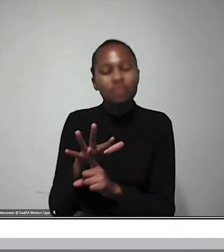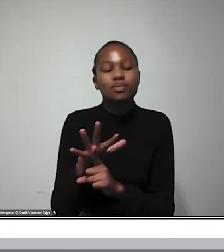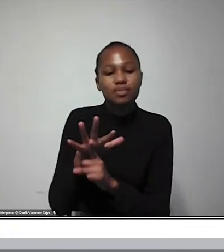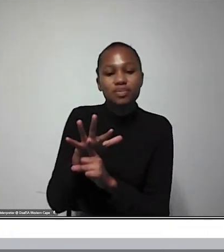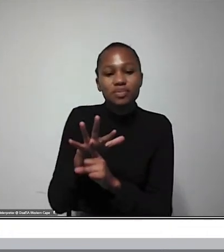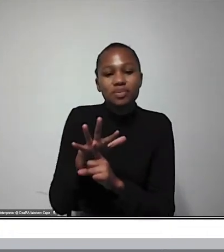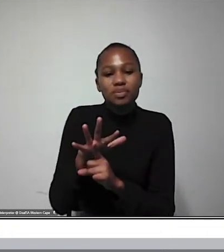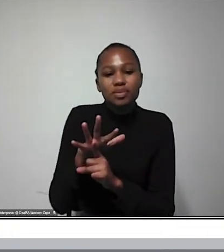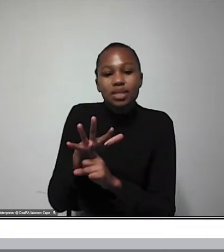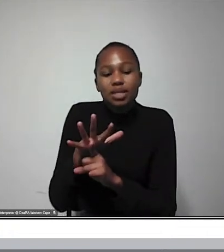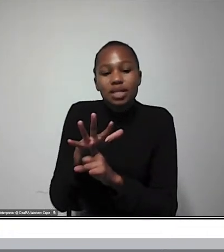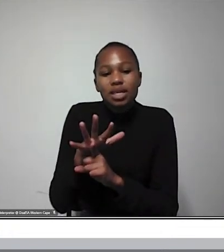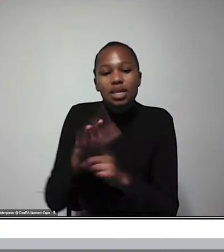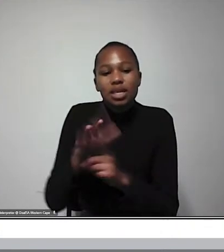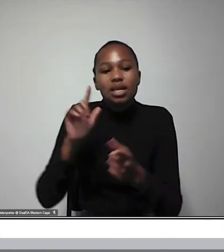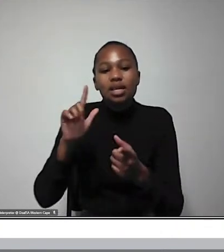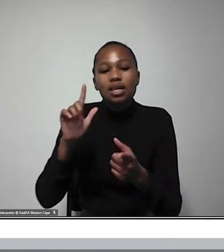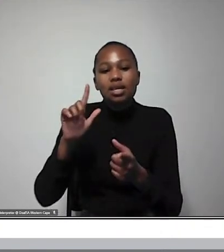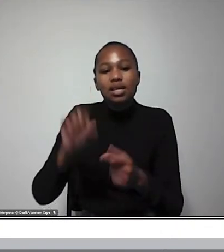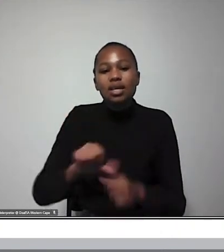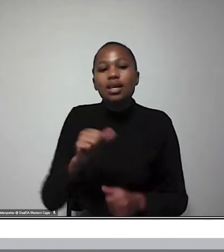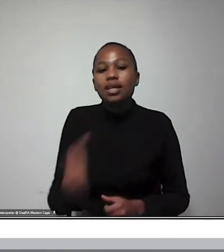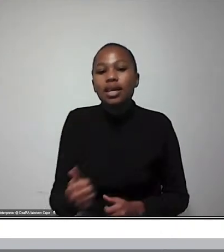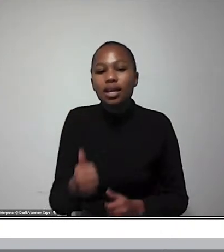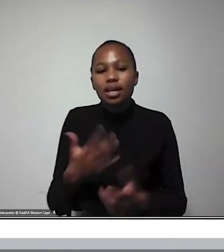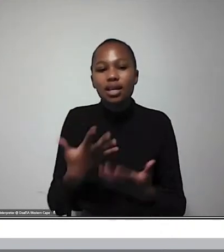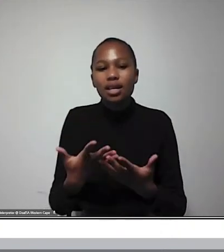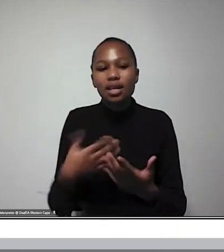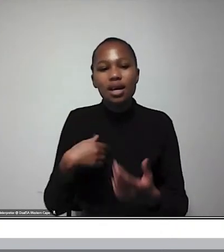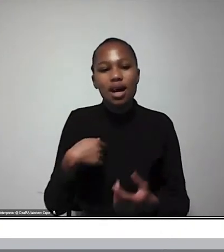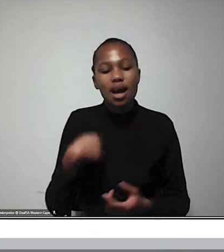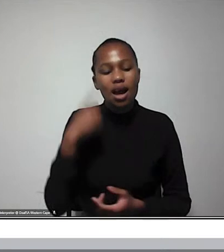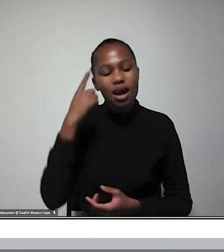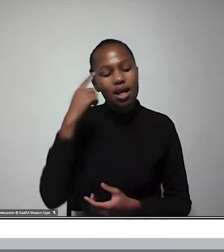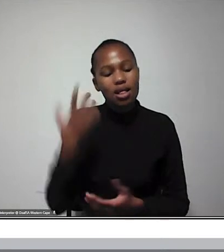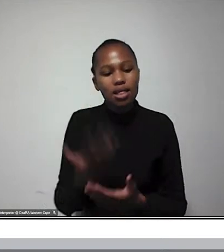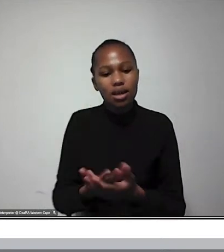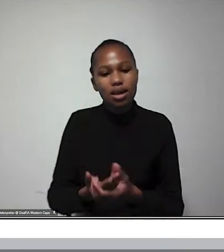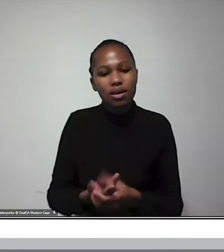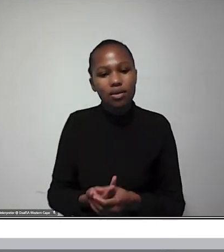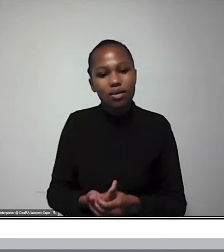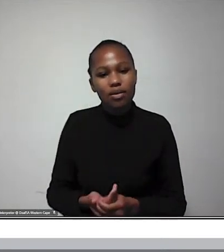repercussions. Then I think